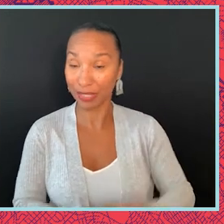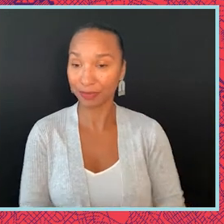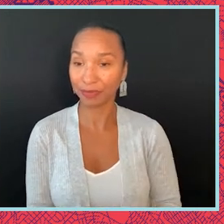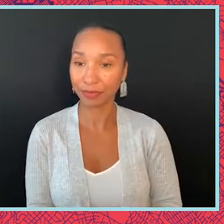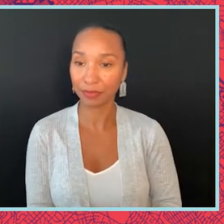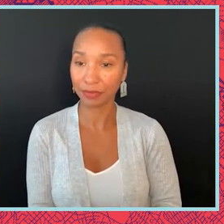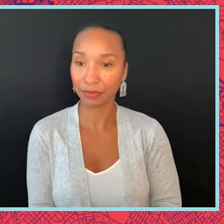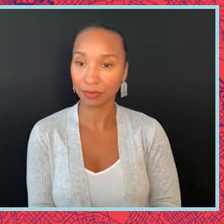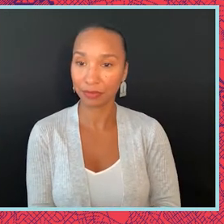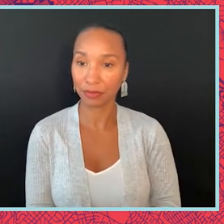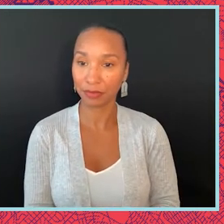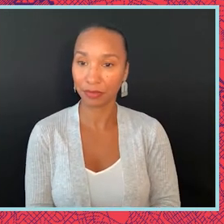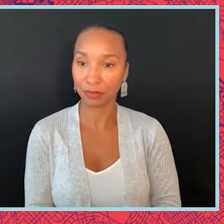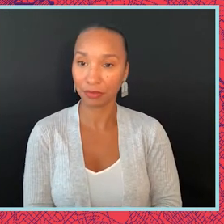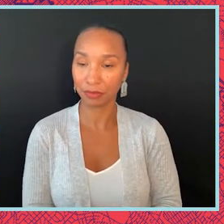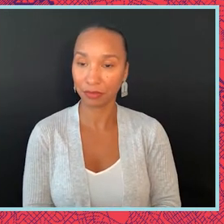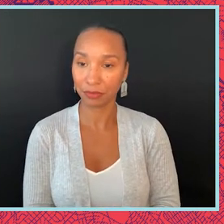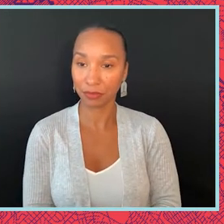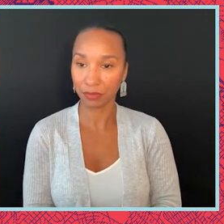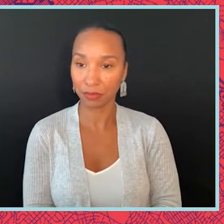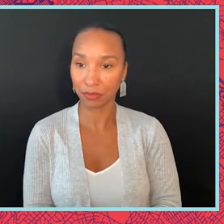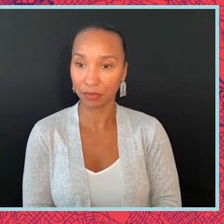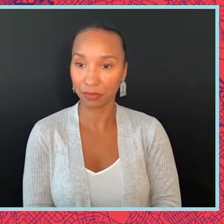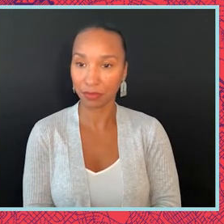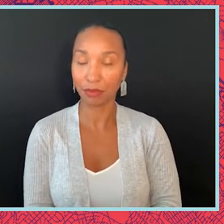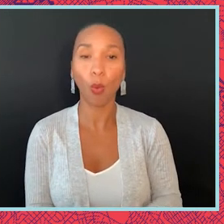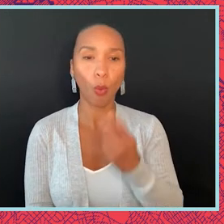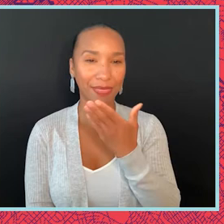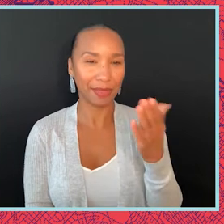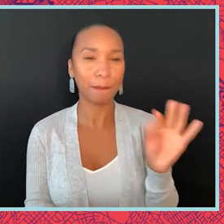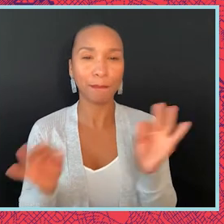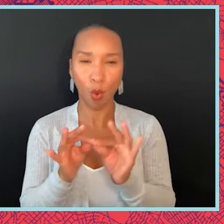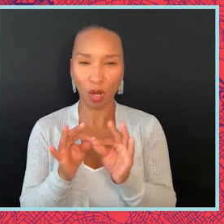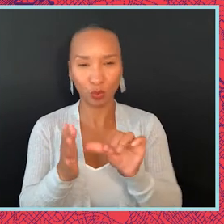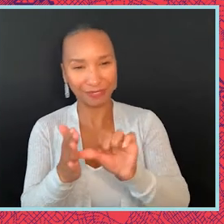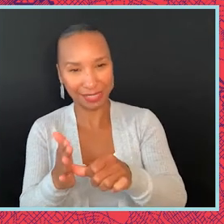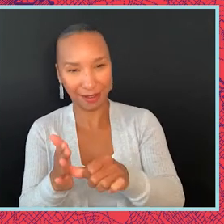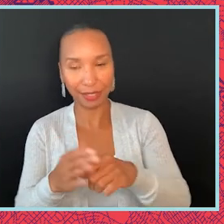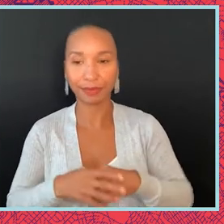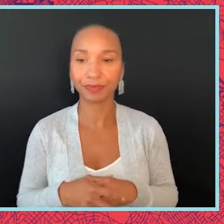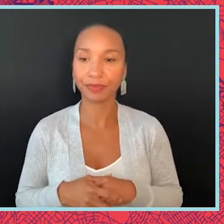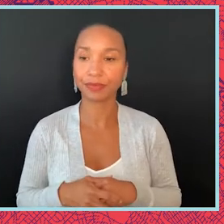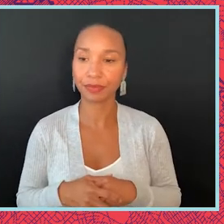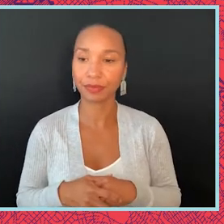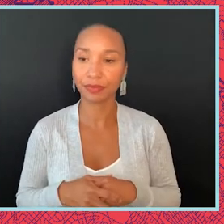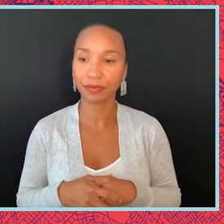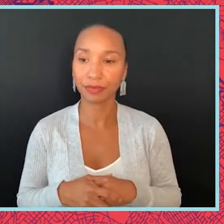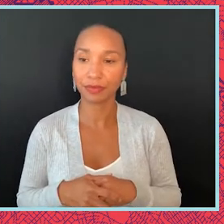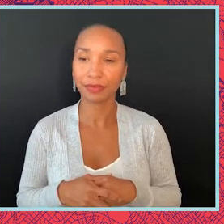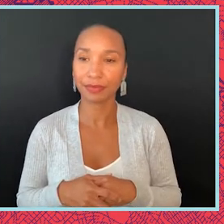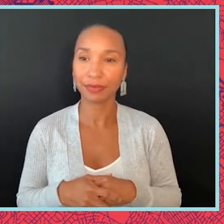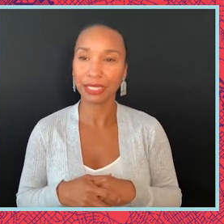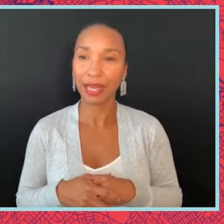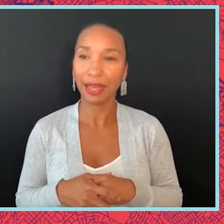Musgrove. Well, I'll just say that you know, one thing I think that's important to get to the membership is that there are